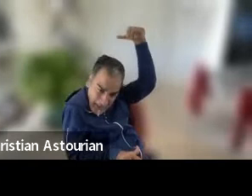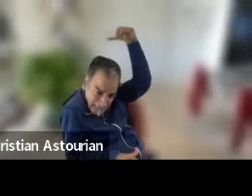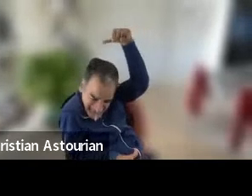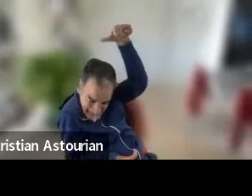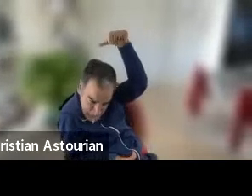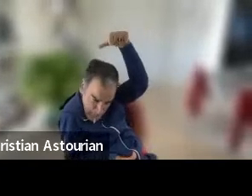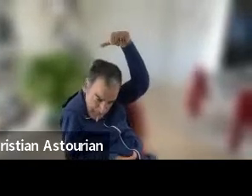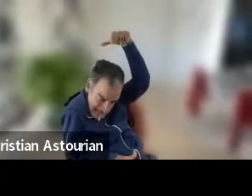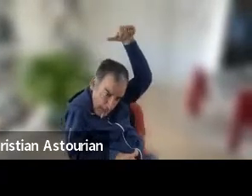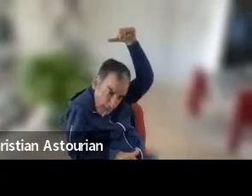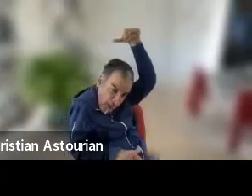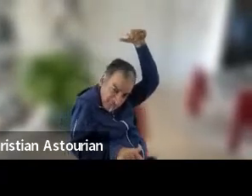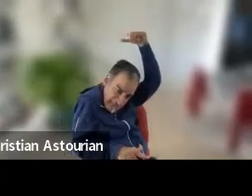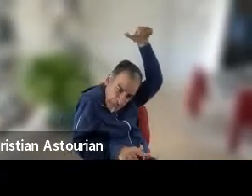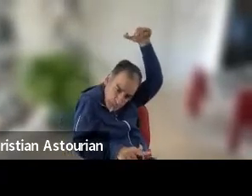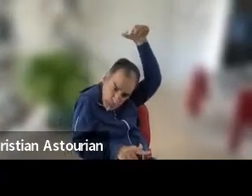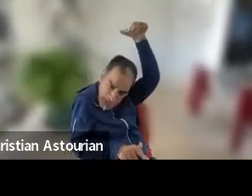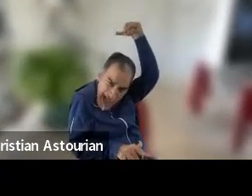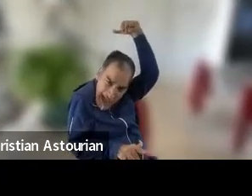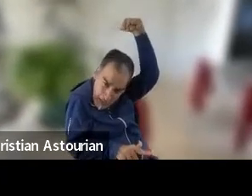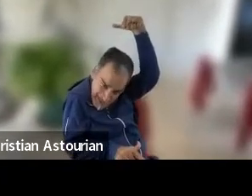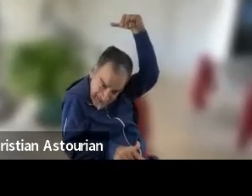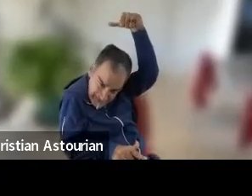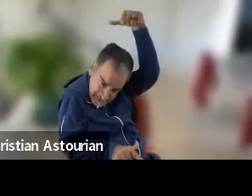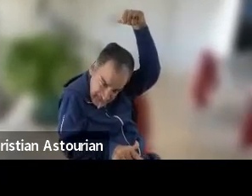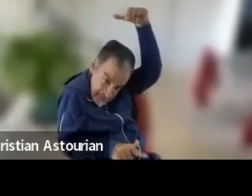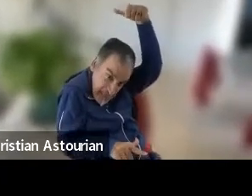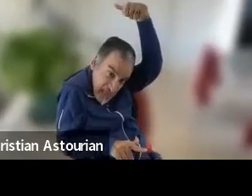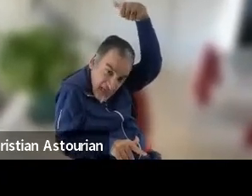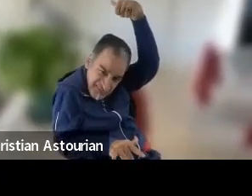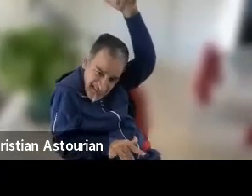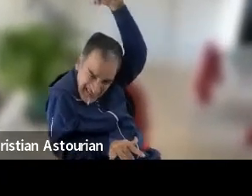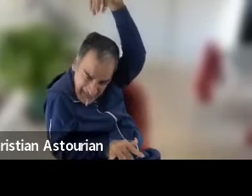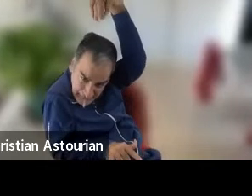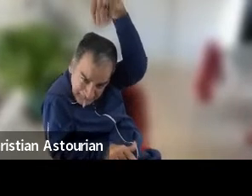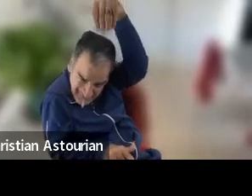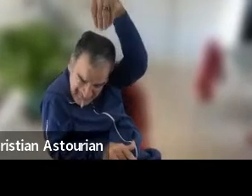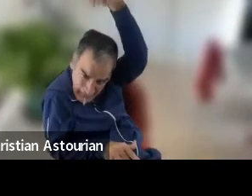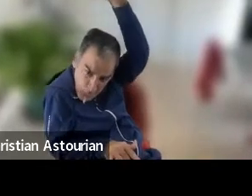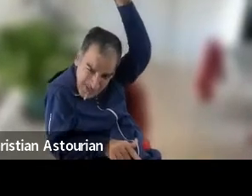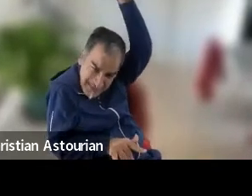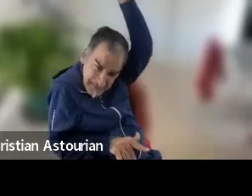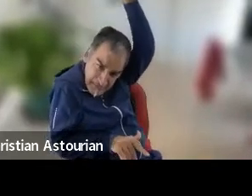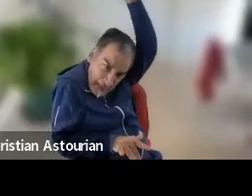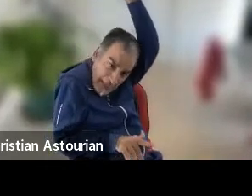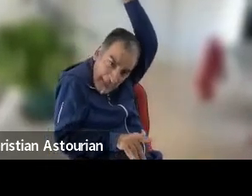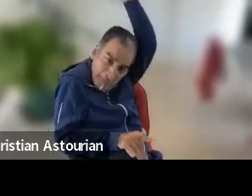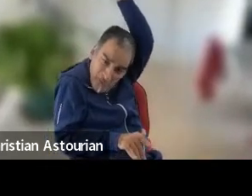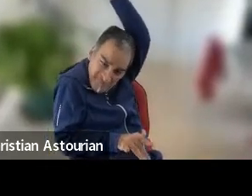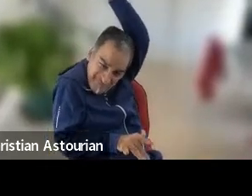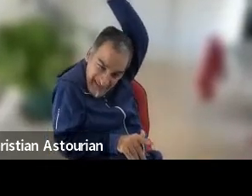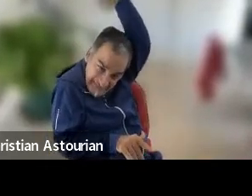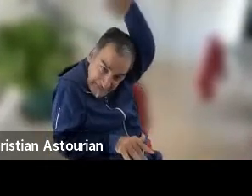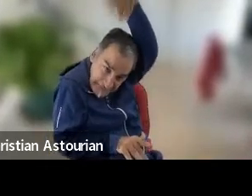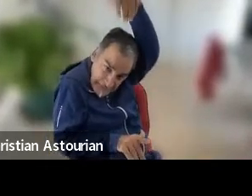for a minimum of 2 hours, then that means that we need